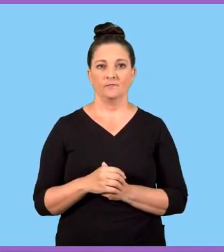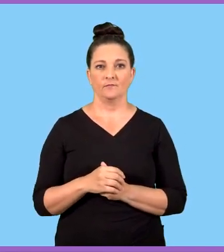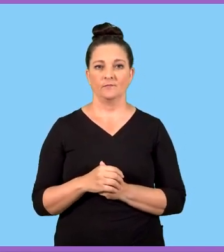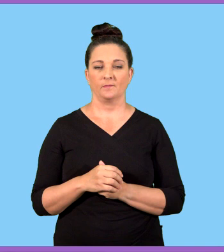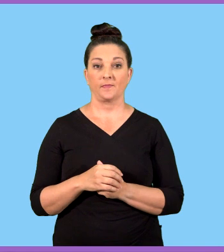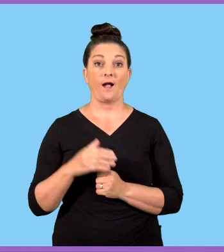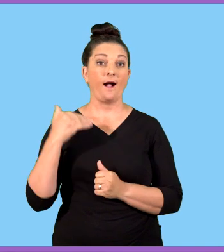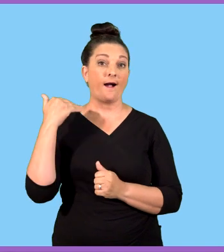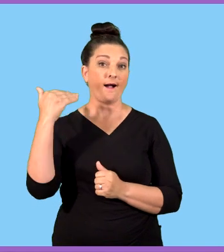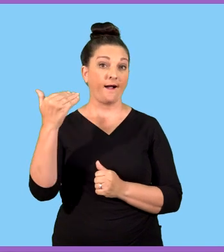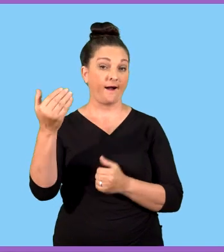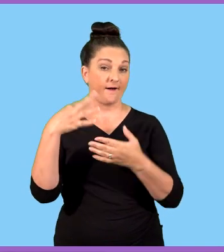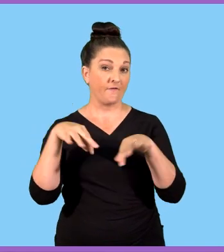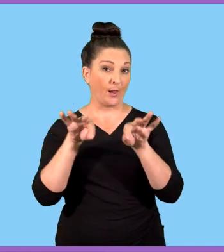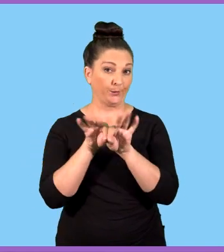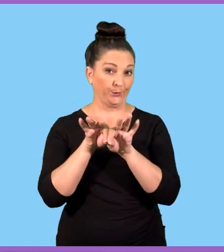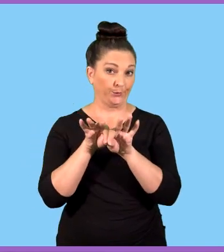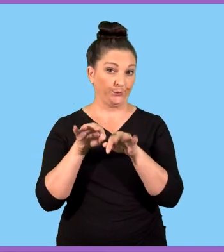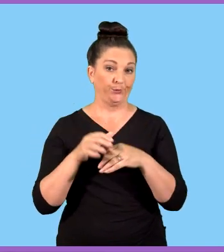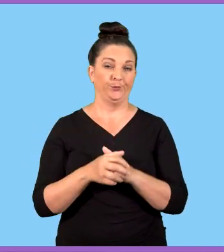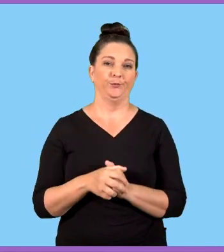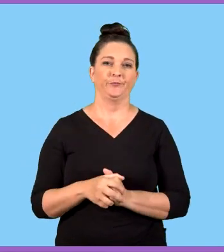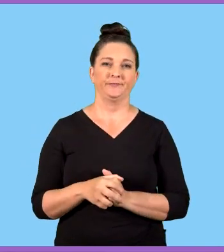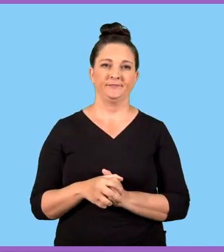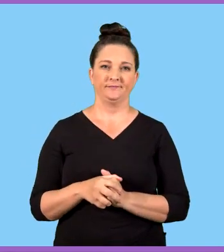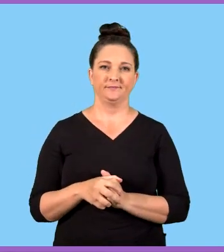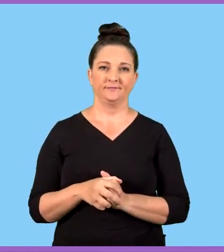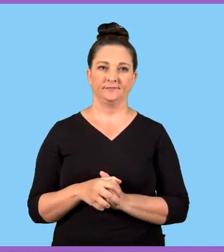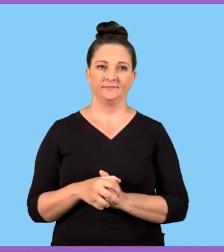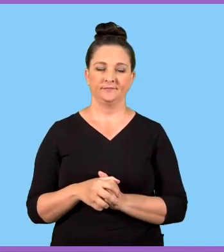that equals the highest value